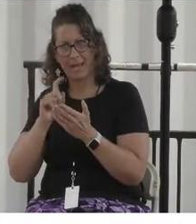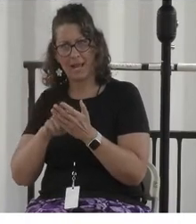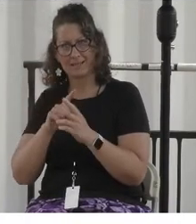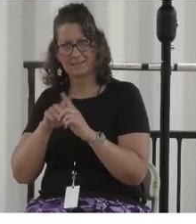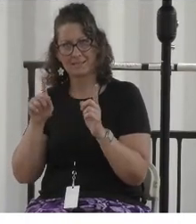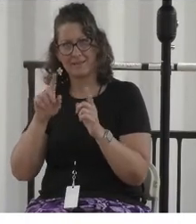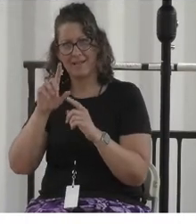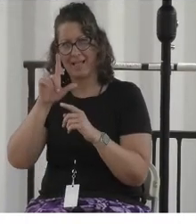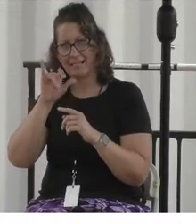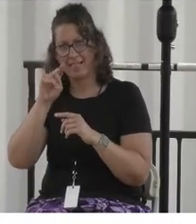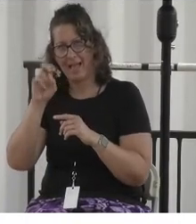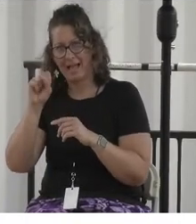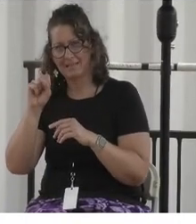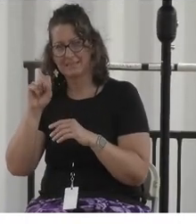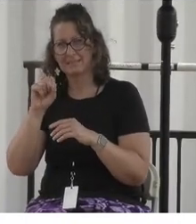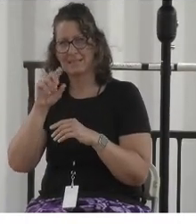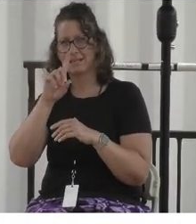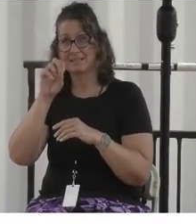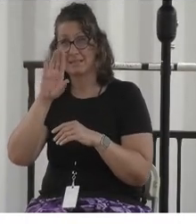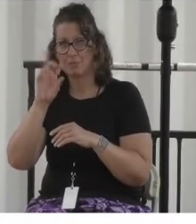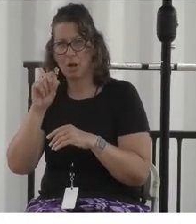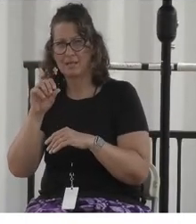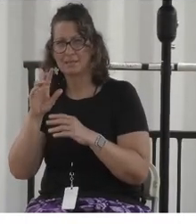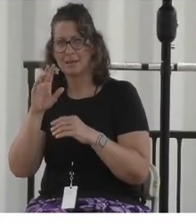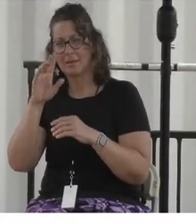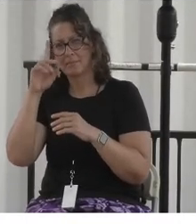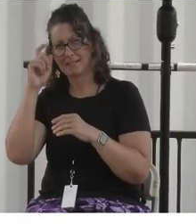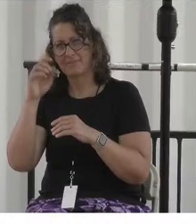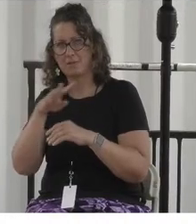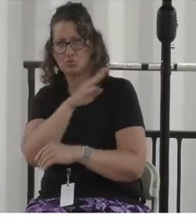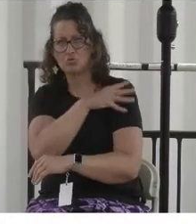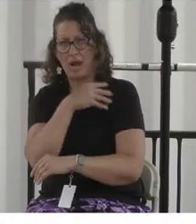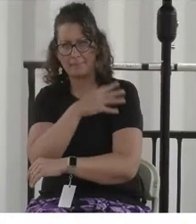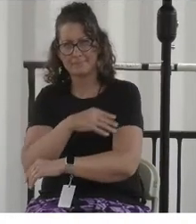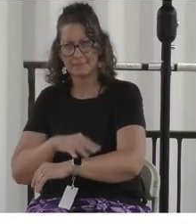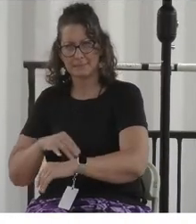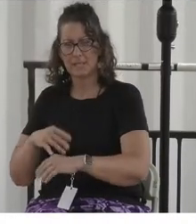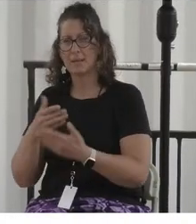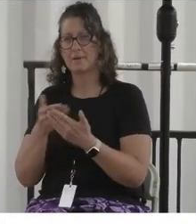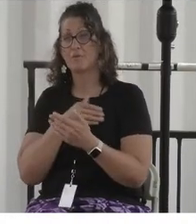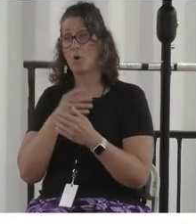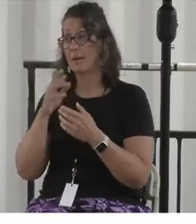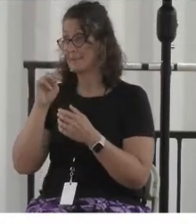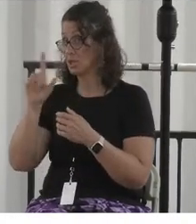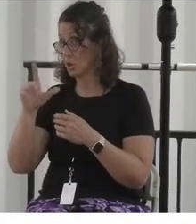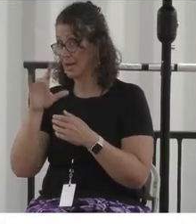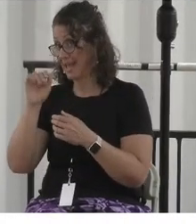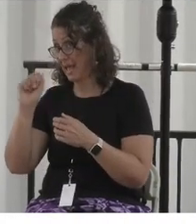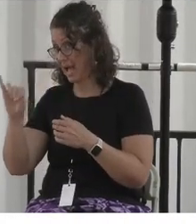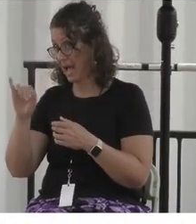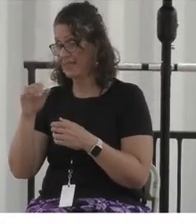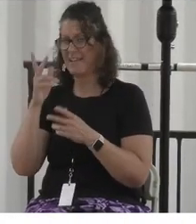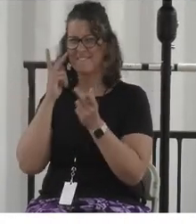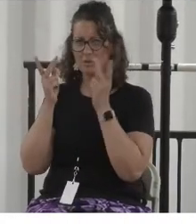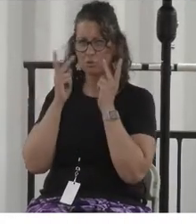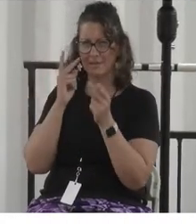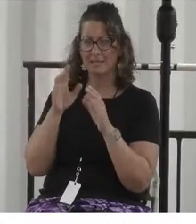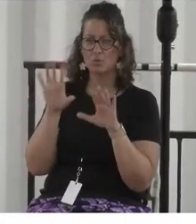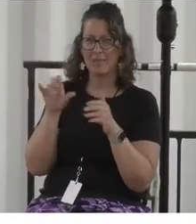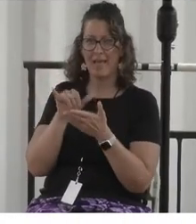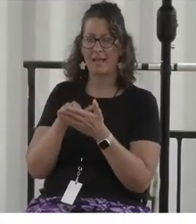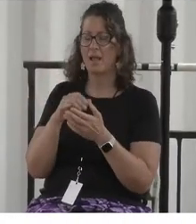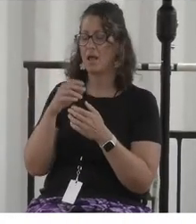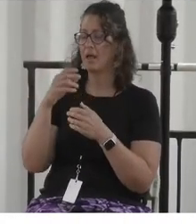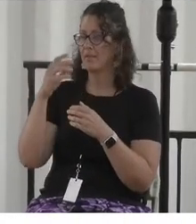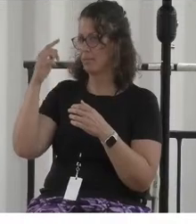lions apart, different zebras apart by their stripes. Before machine learning and AI, this was done visually, and the human brain is still one of the best computers I've